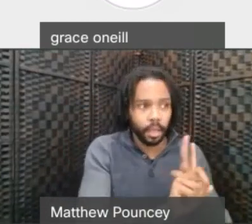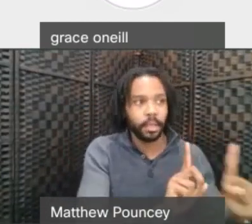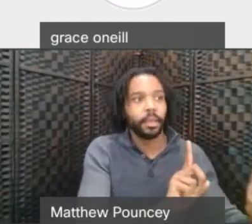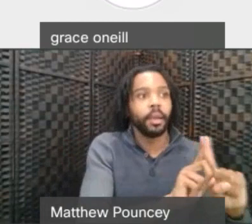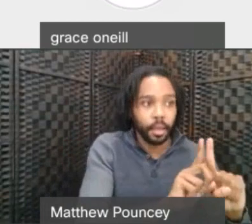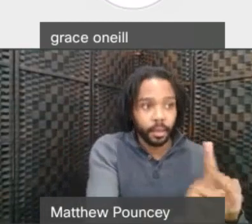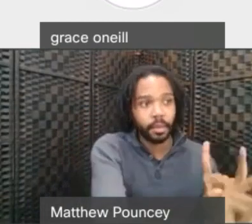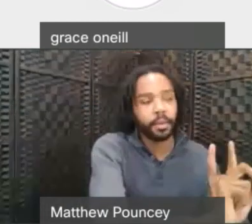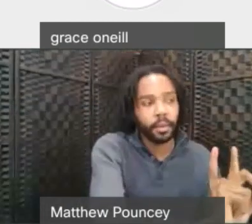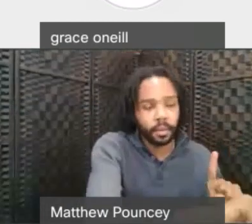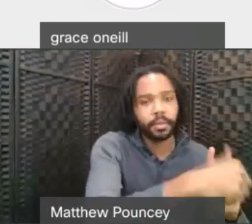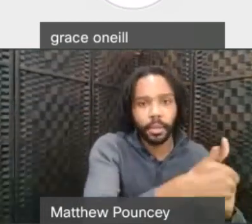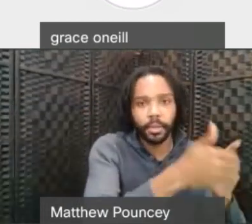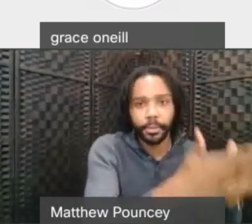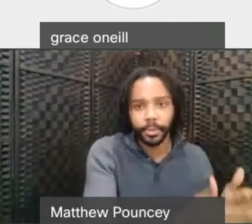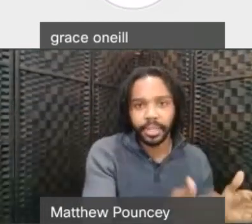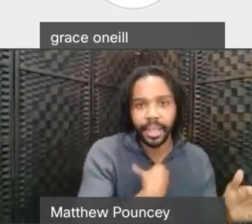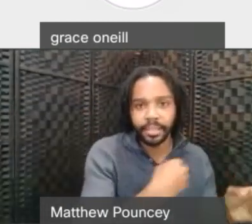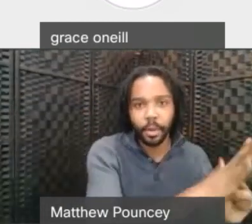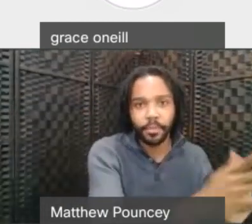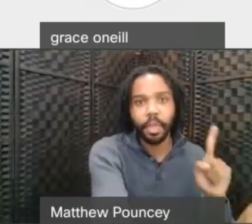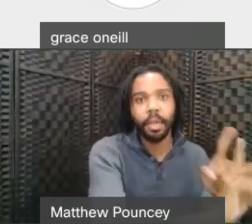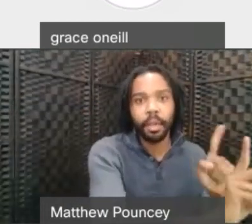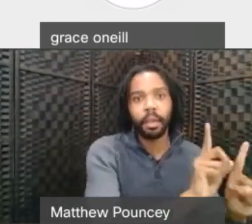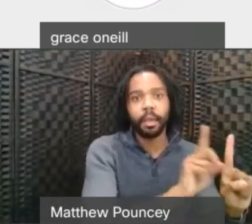with a person with COVID, literally.